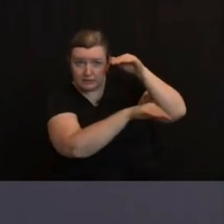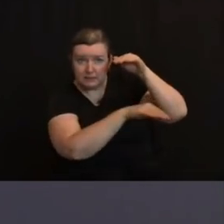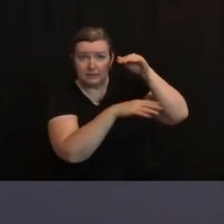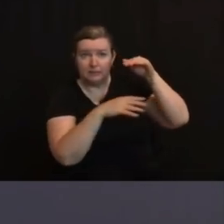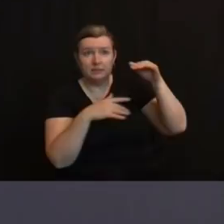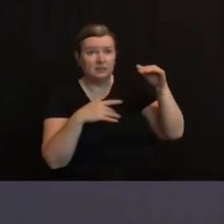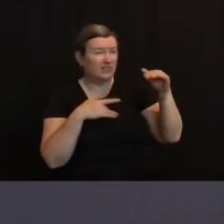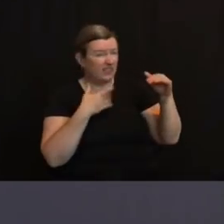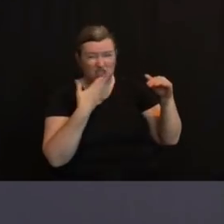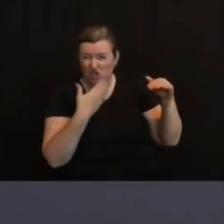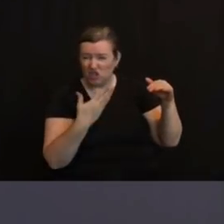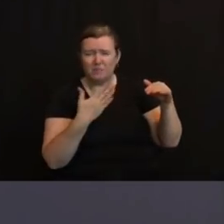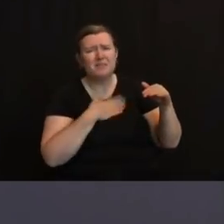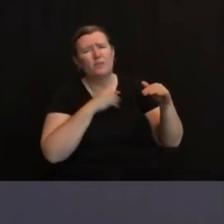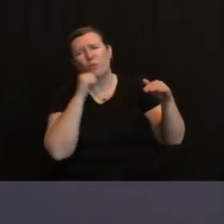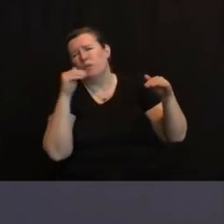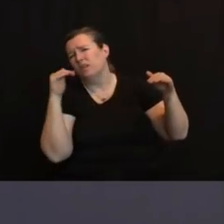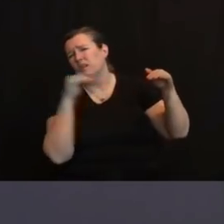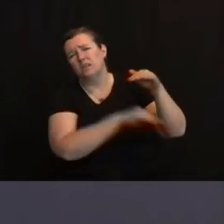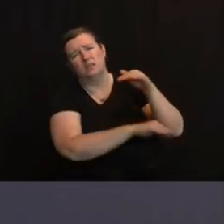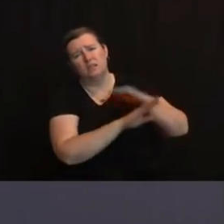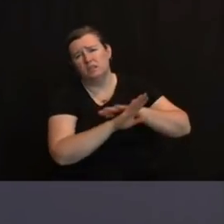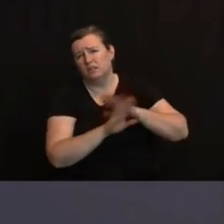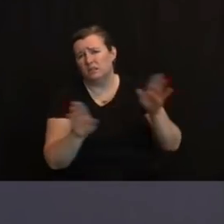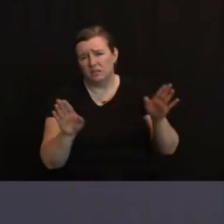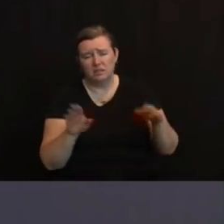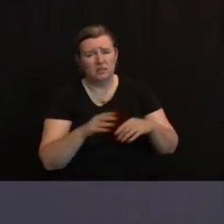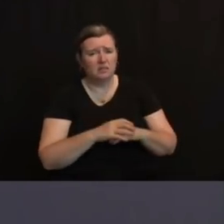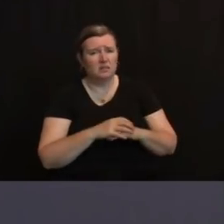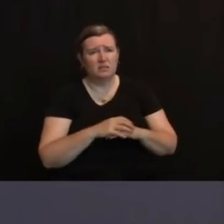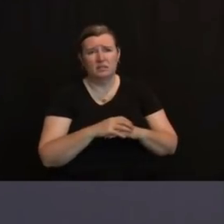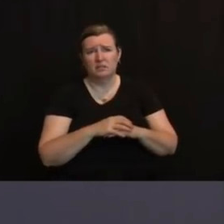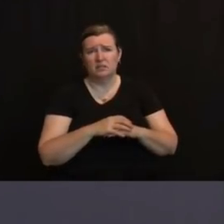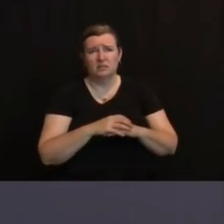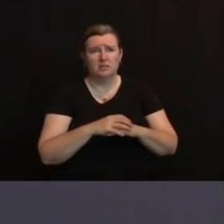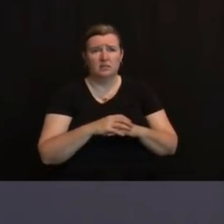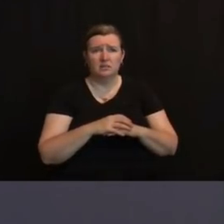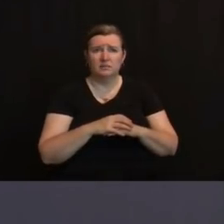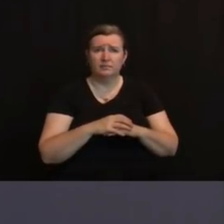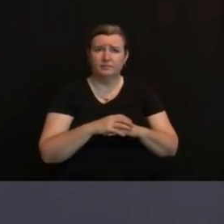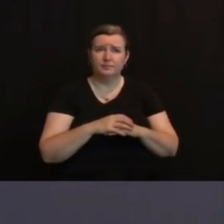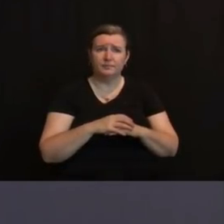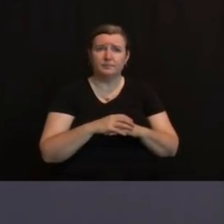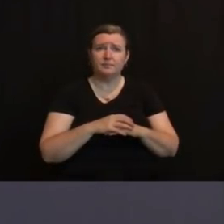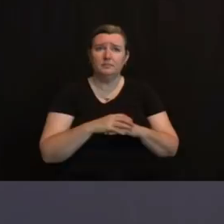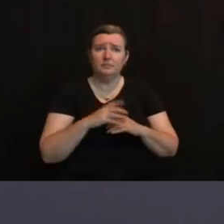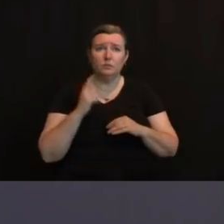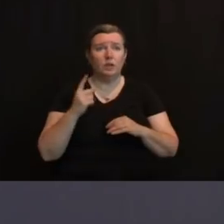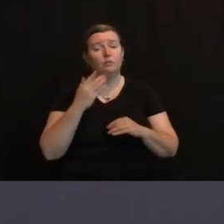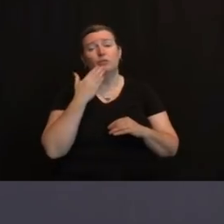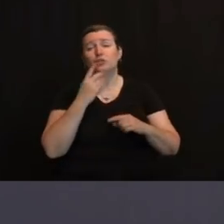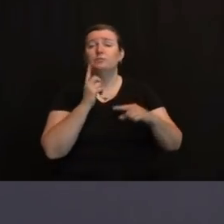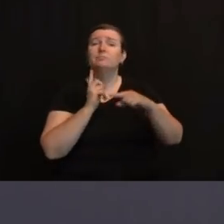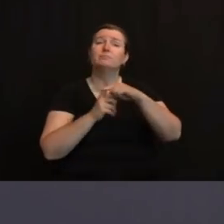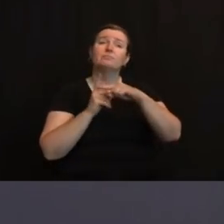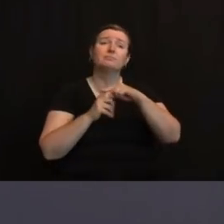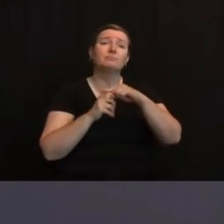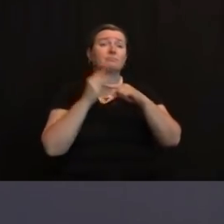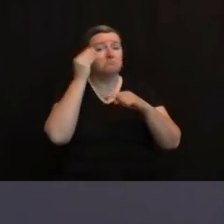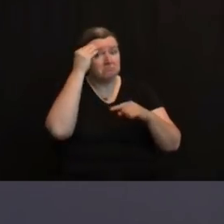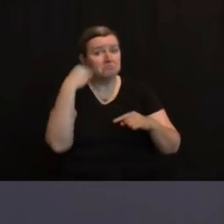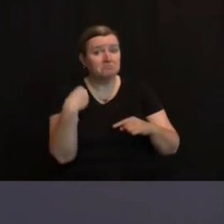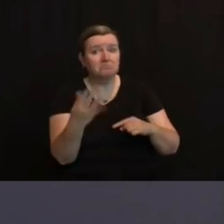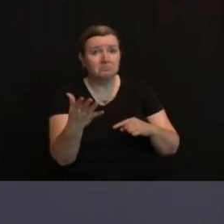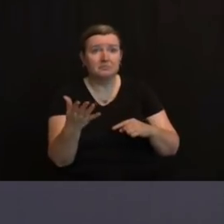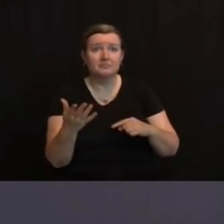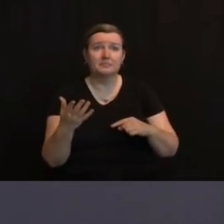go in there in the first place. And here's one really good silver lining, that unlike when Ed